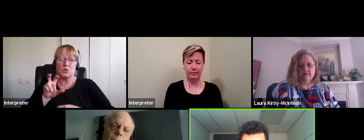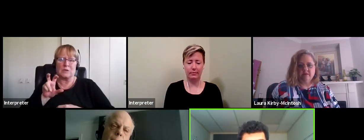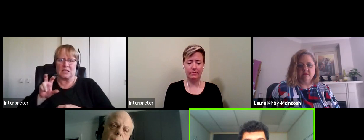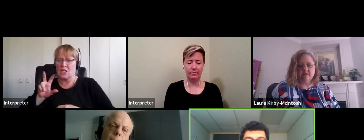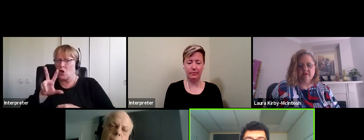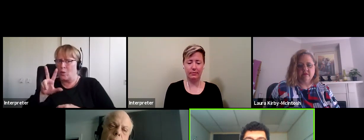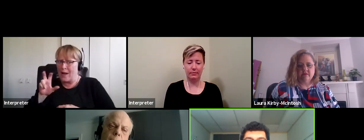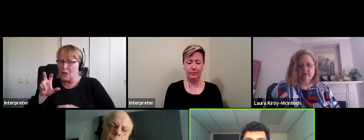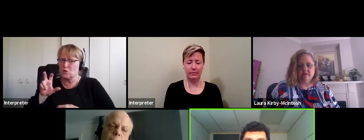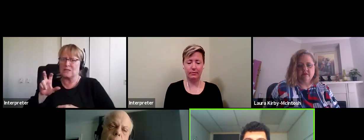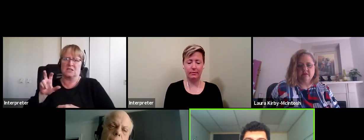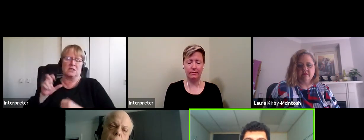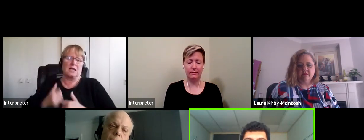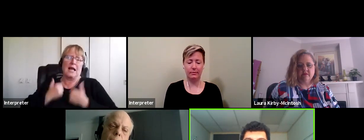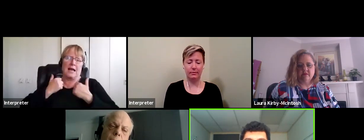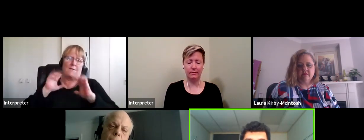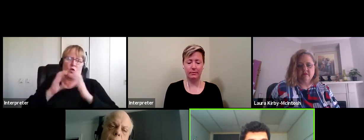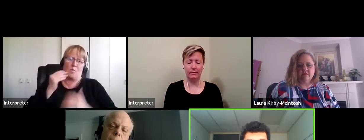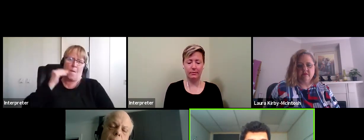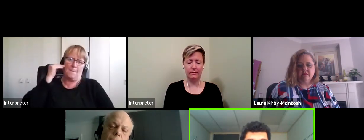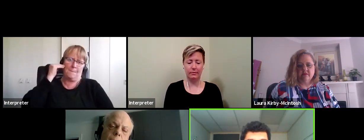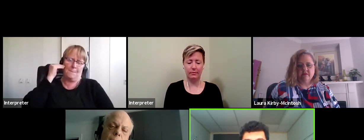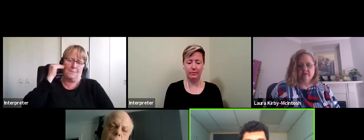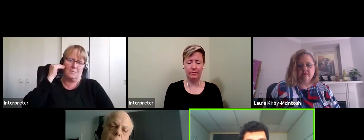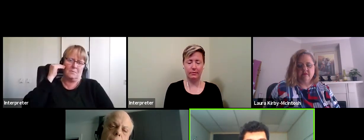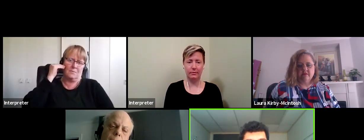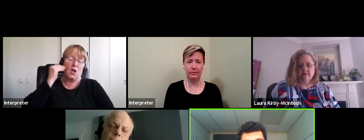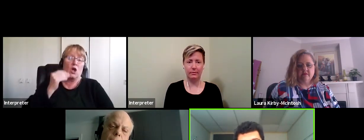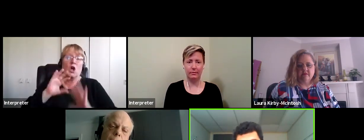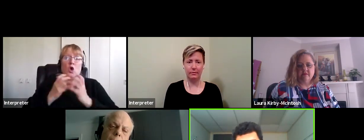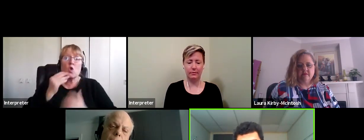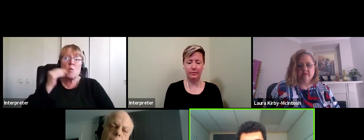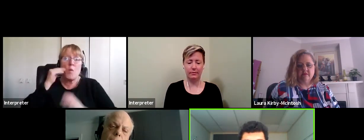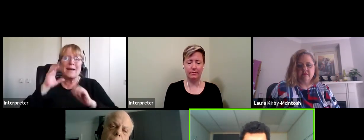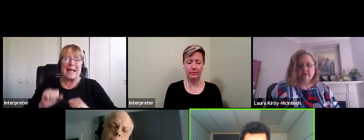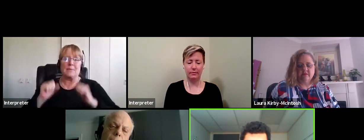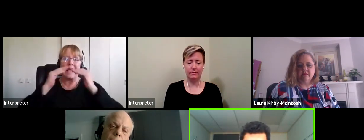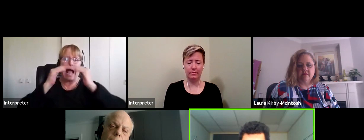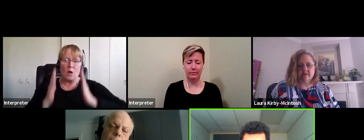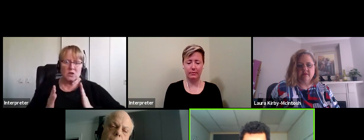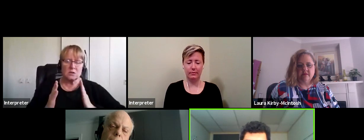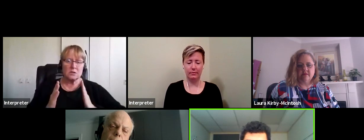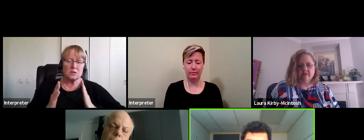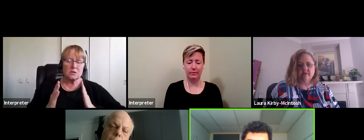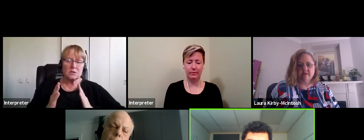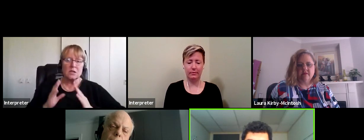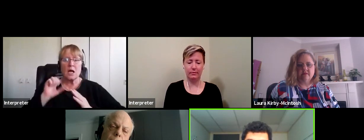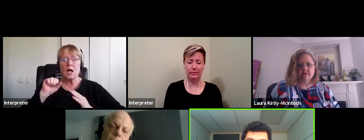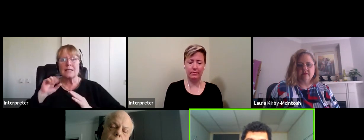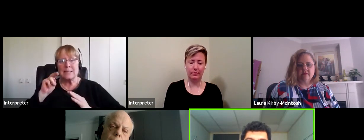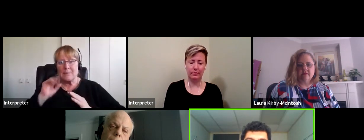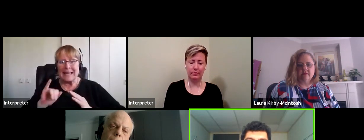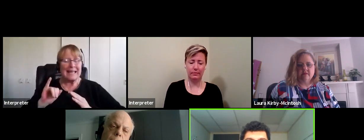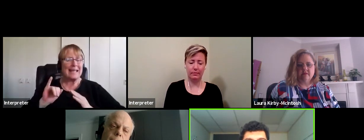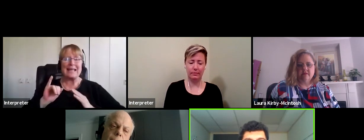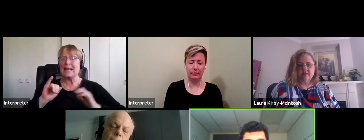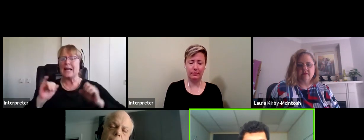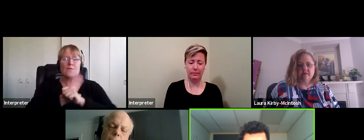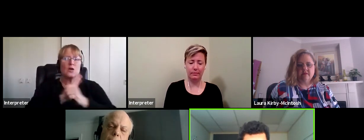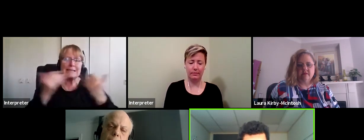the city. And our group homes are everything from single family homes, attached homes, detached homes, et cetera, all over the place,